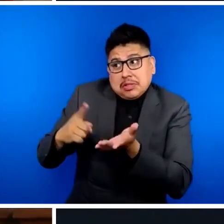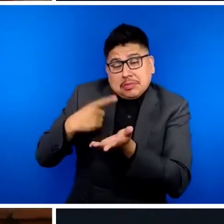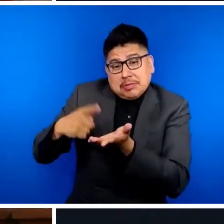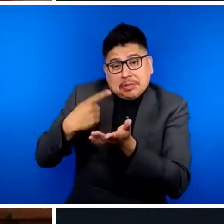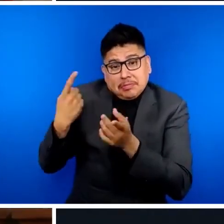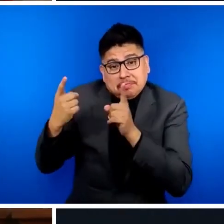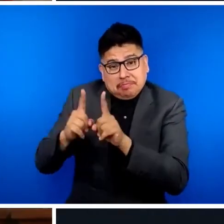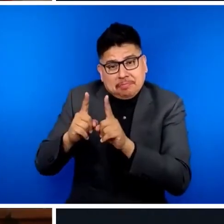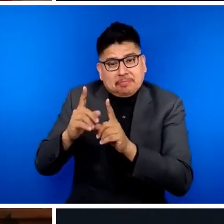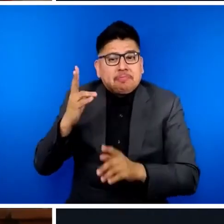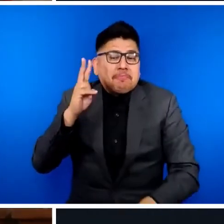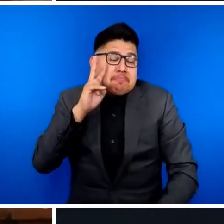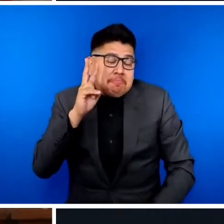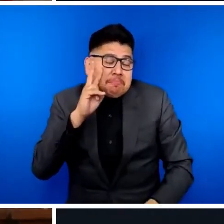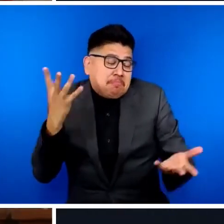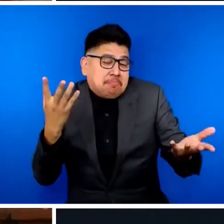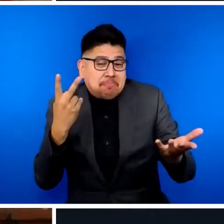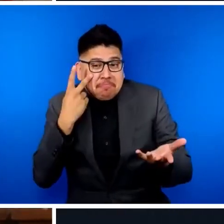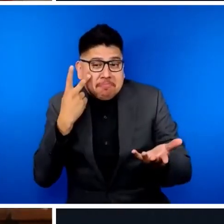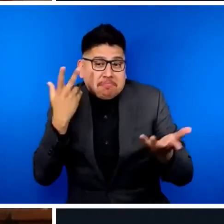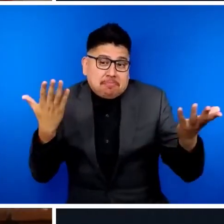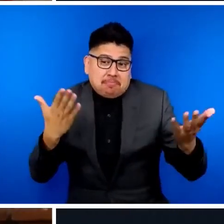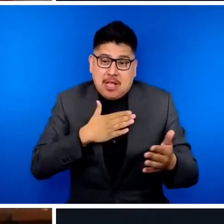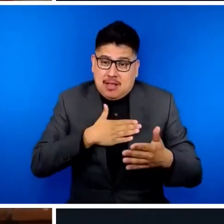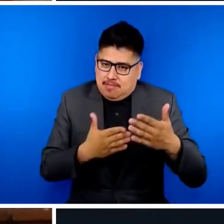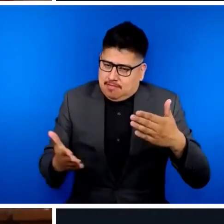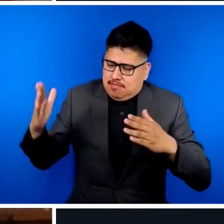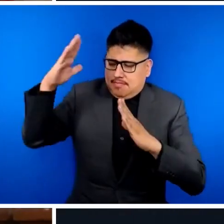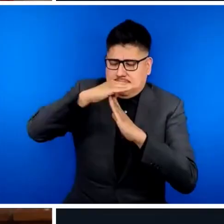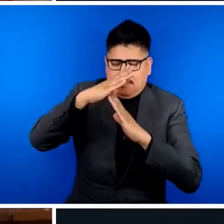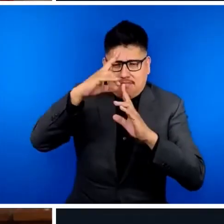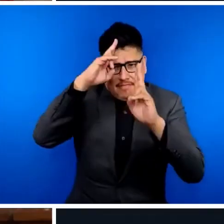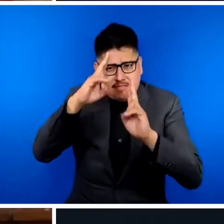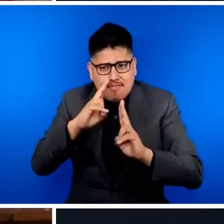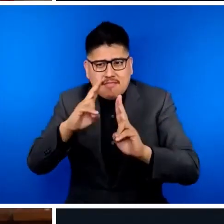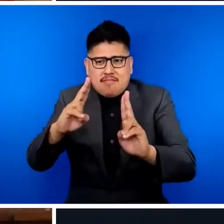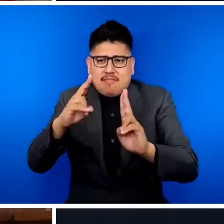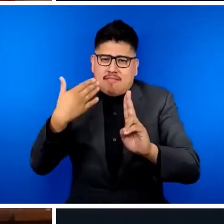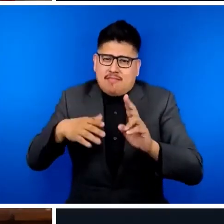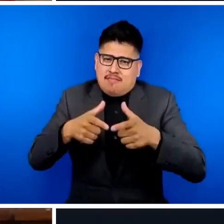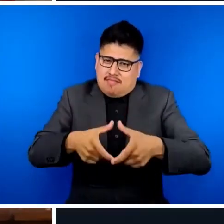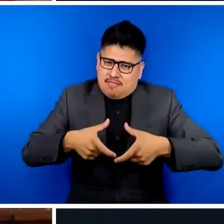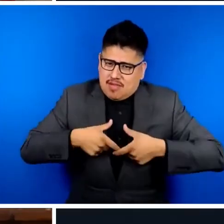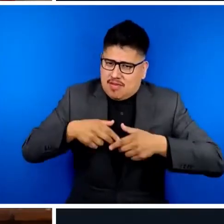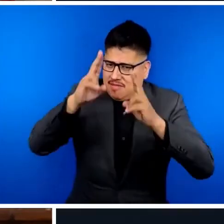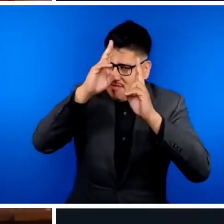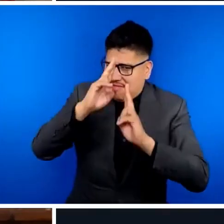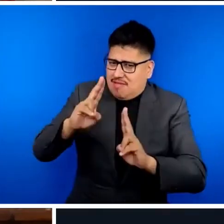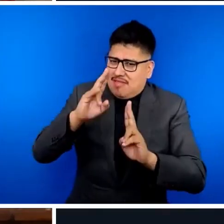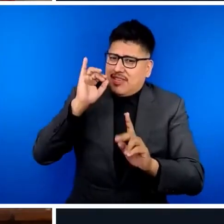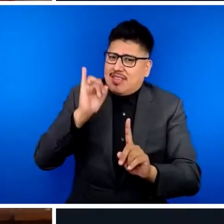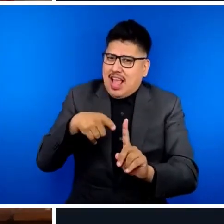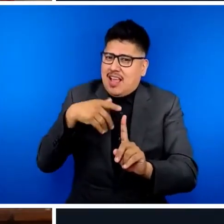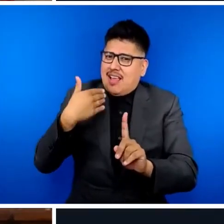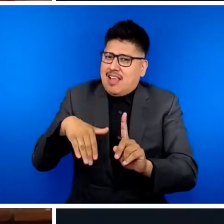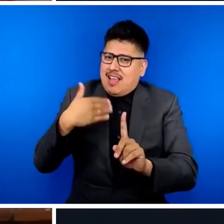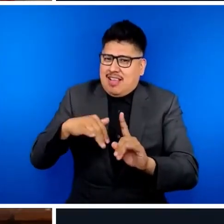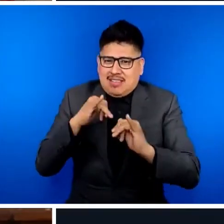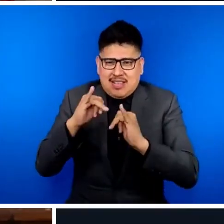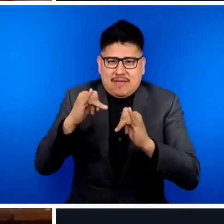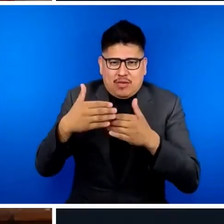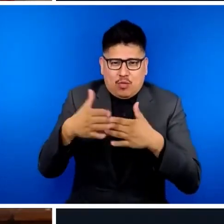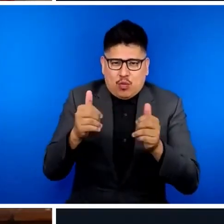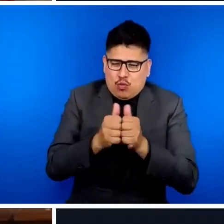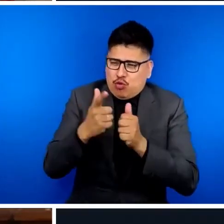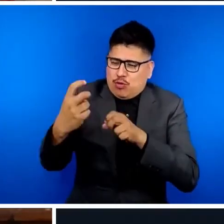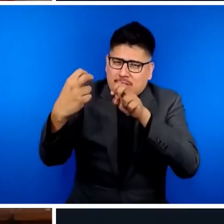know, that's our highest honor, Congressional Medal of Honor, and that's a big thing, and it's an honor to be in the same room with you. Thank you both very much,